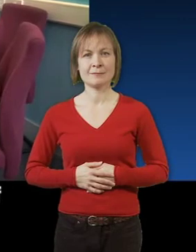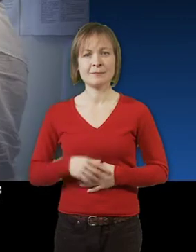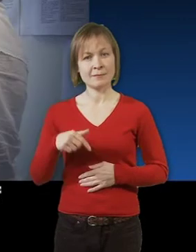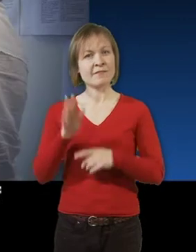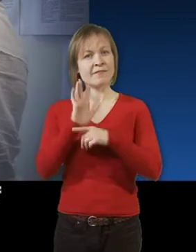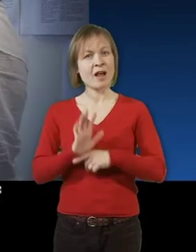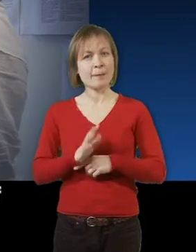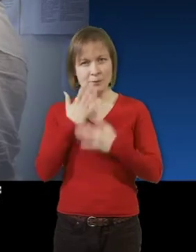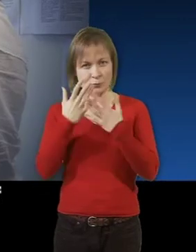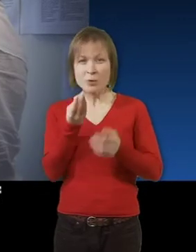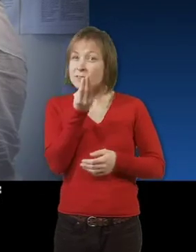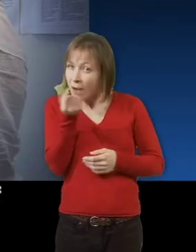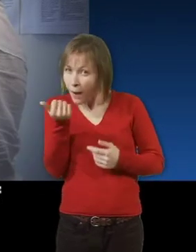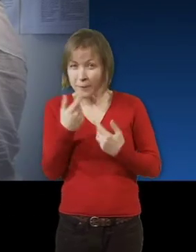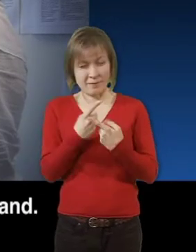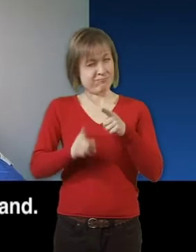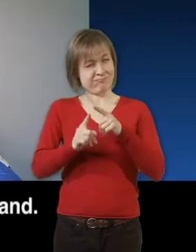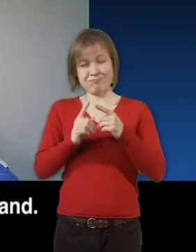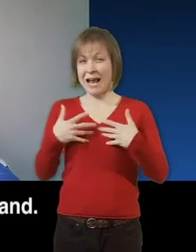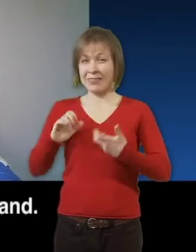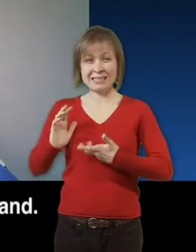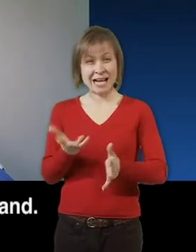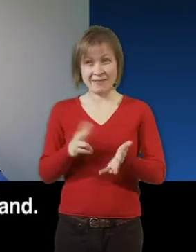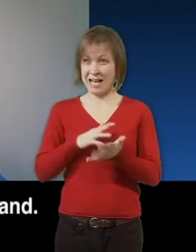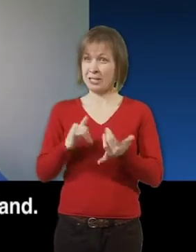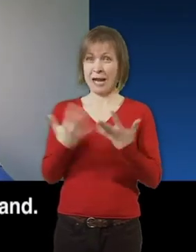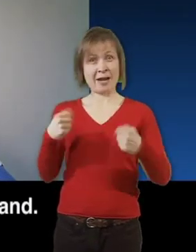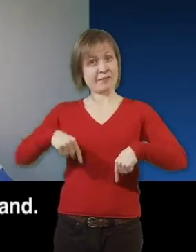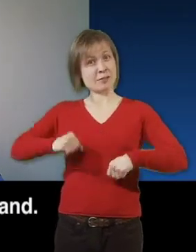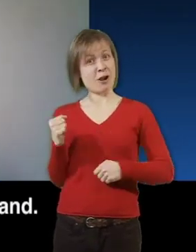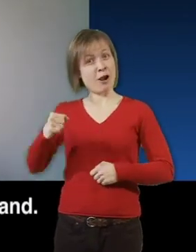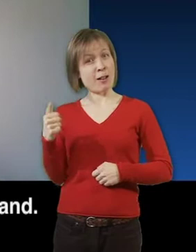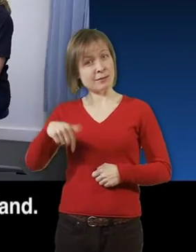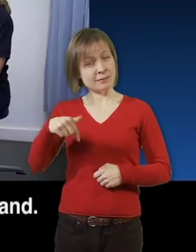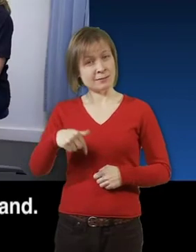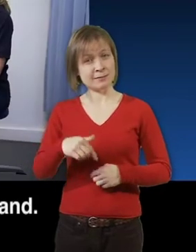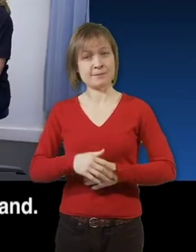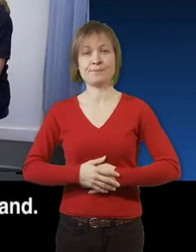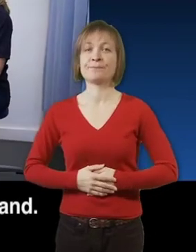This film has shown some of the wide range of services which the NHS provides in Scotland.